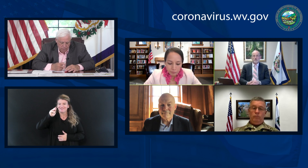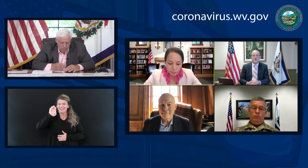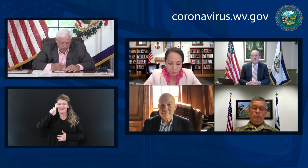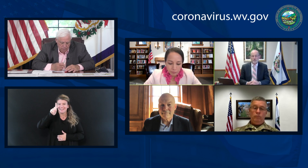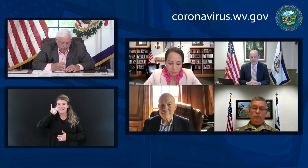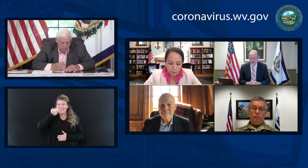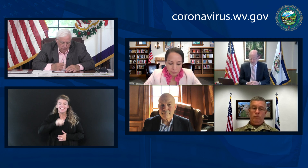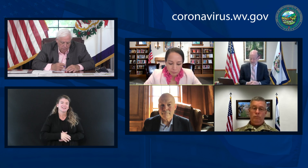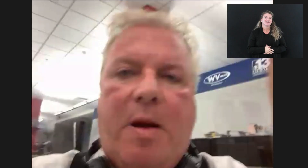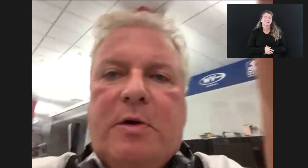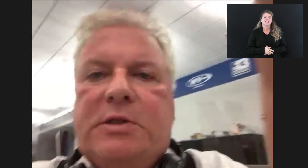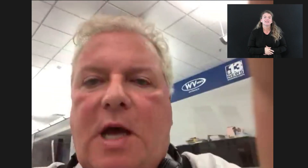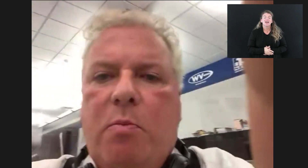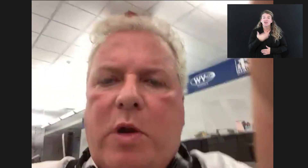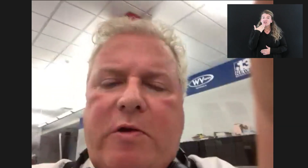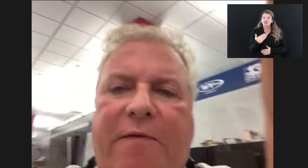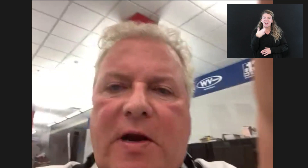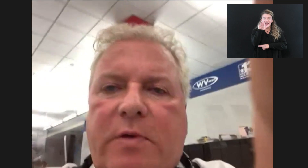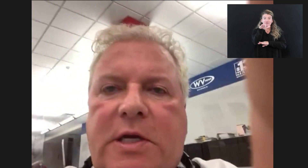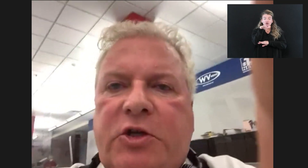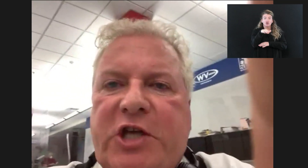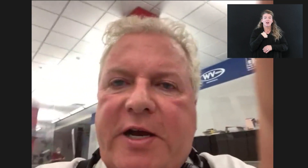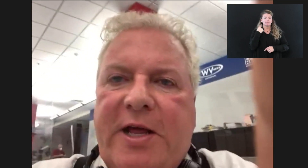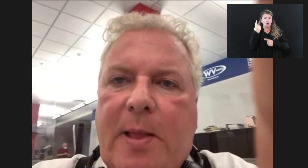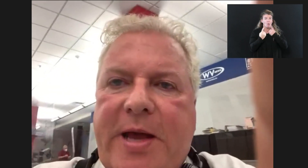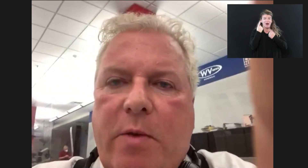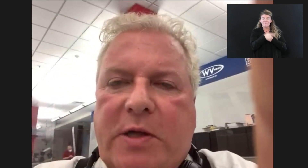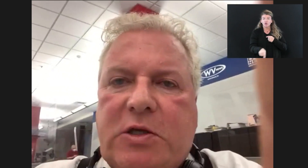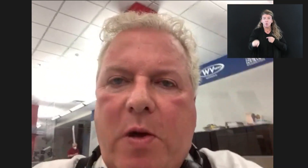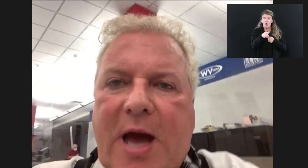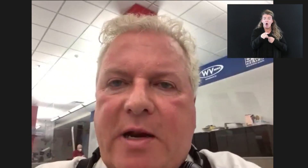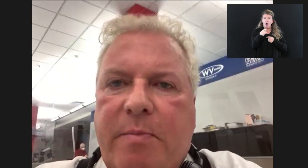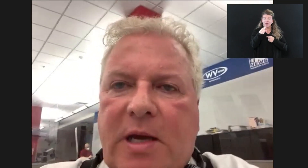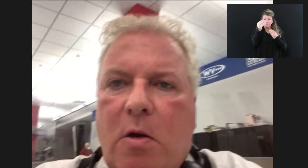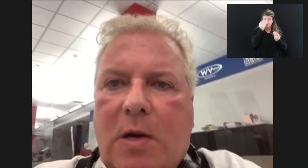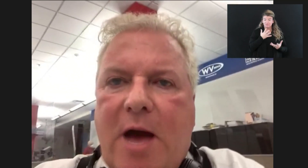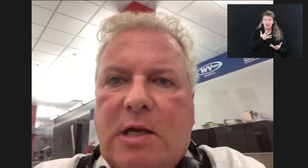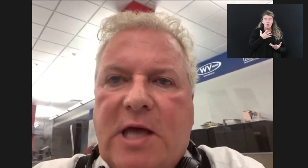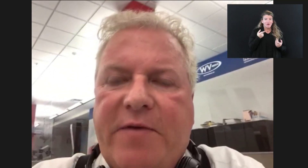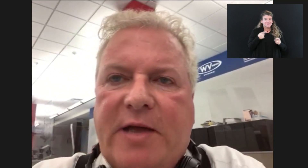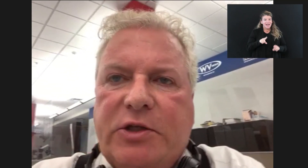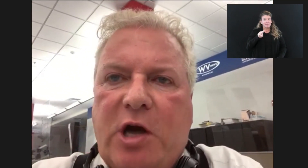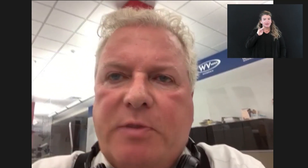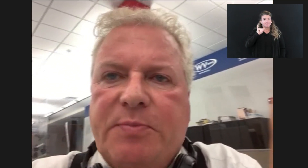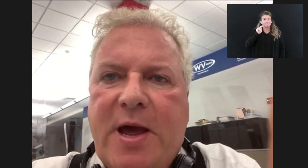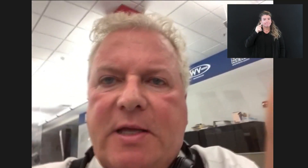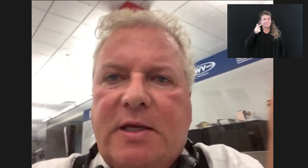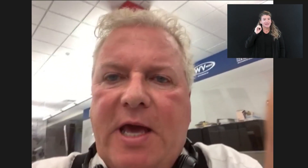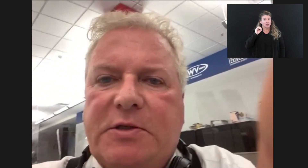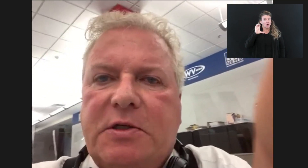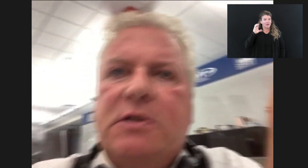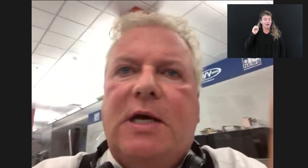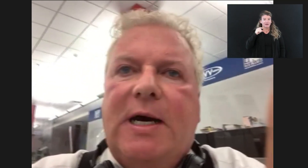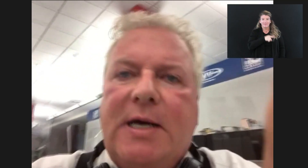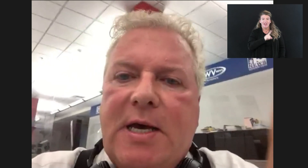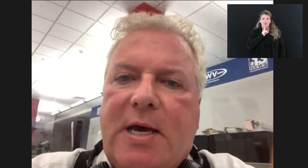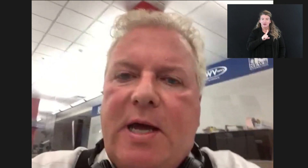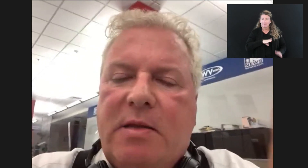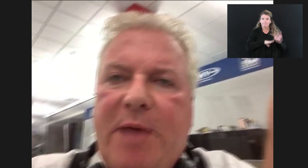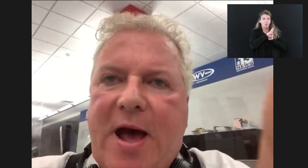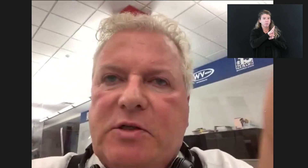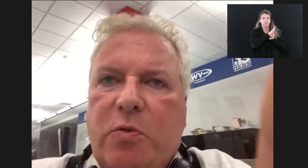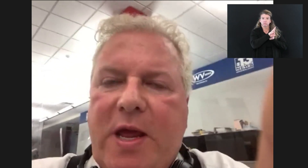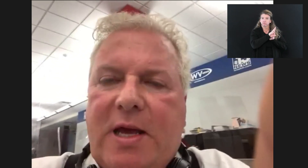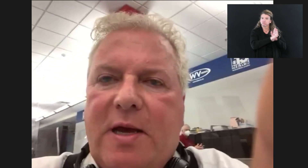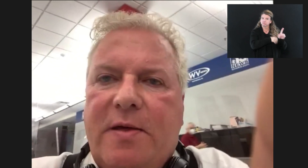Good afternoon, Governor and Cabinet members. I'm wondering if anyone could shed any light on what's going on in Mingo County. They've had a sharp spike in cases